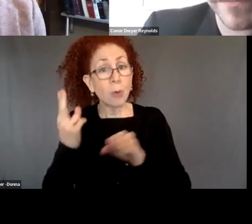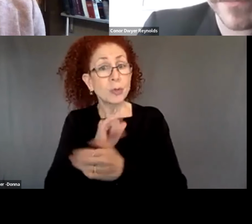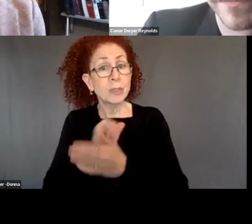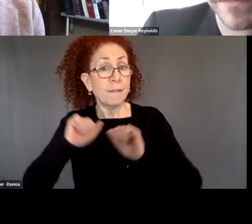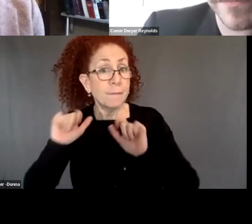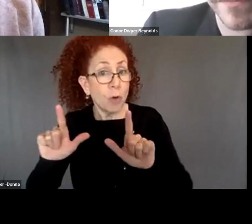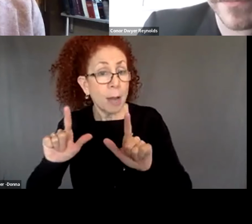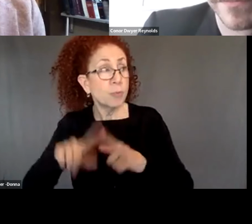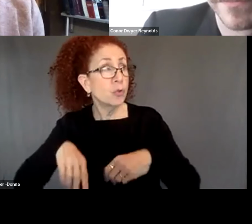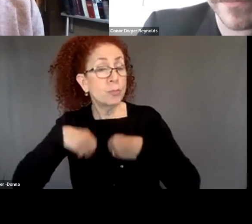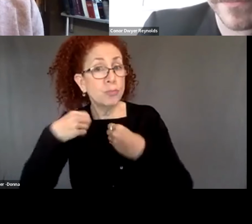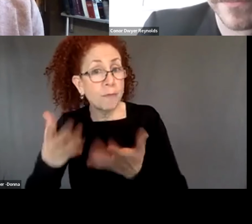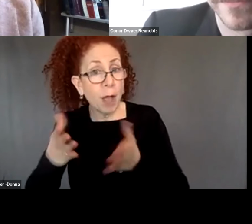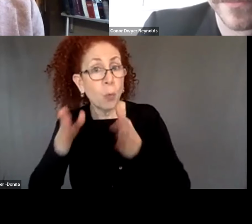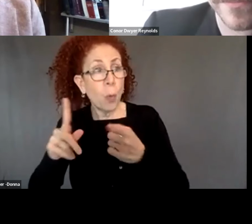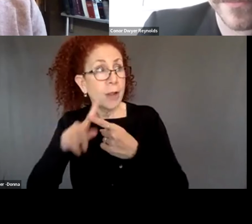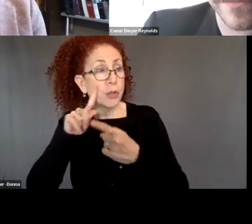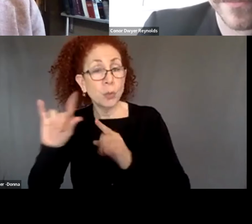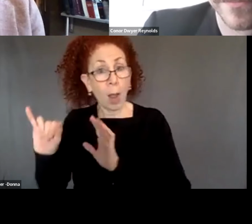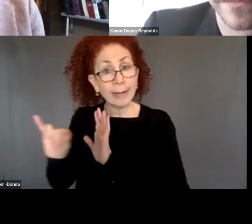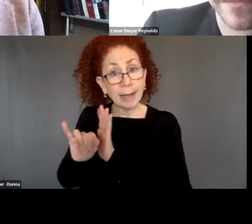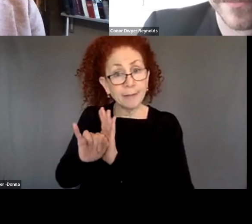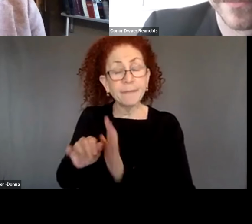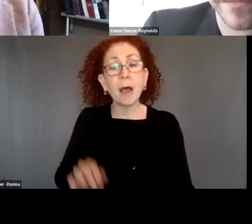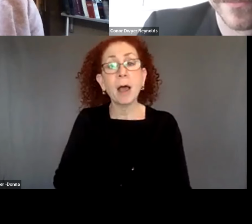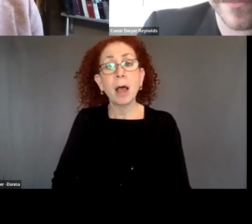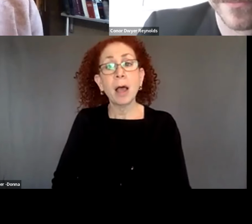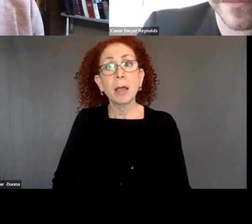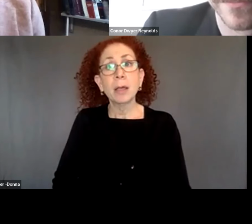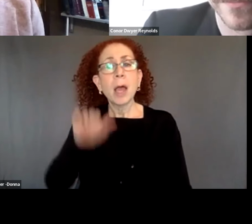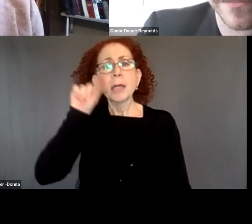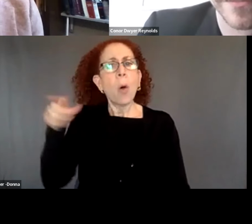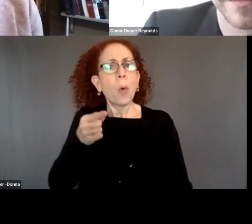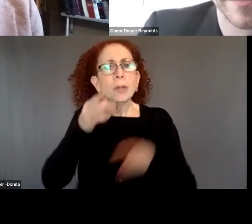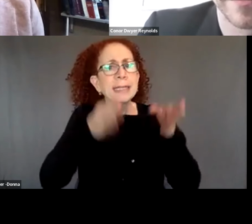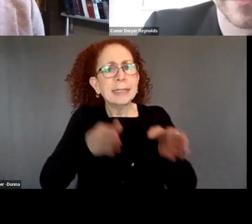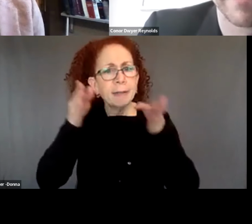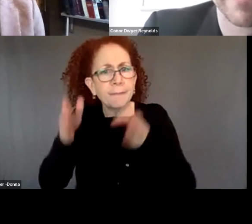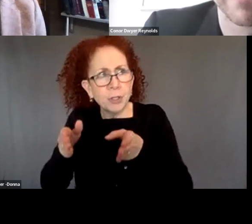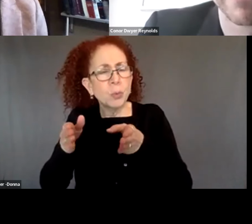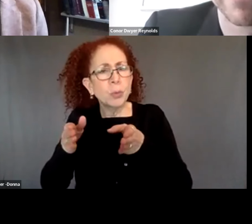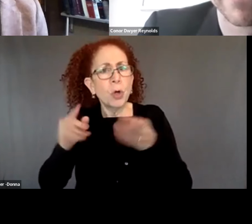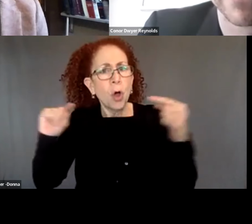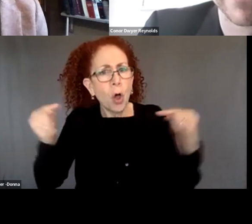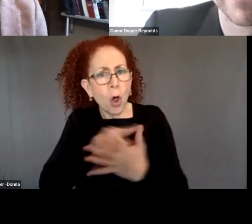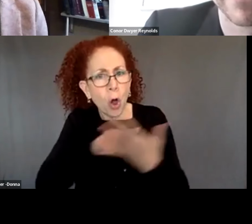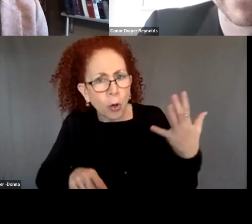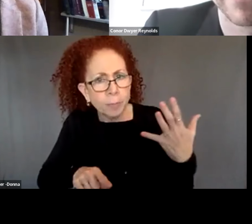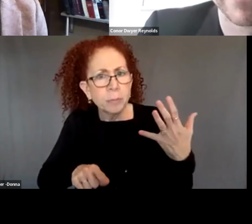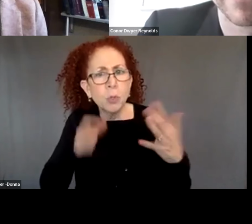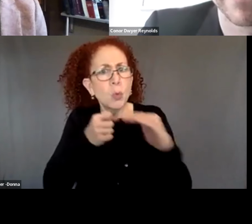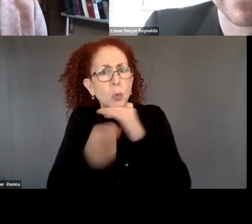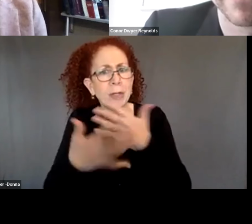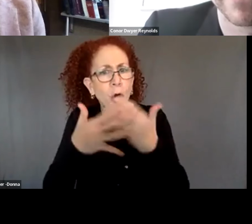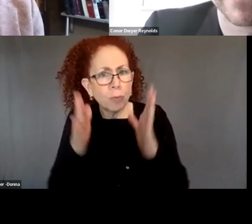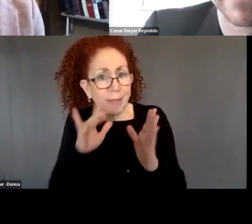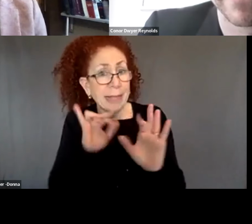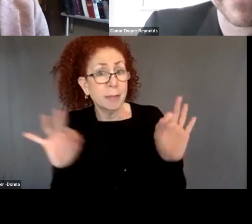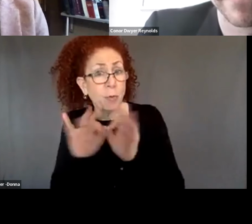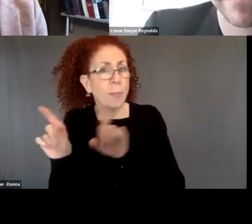frames provides a means for identifying not only individual harms of mass incarceration, which are of course important,